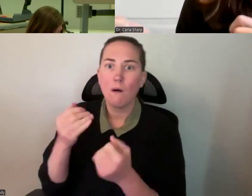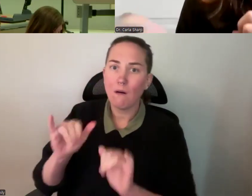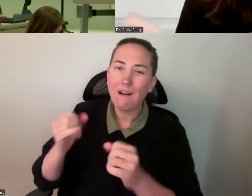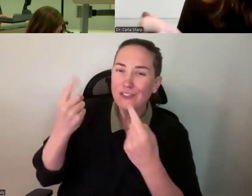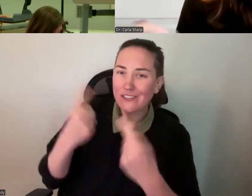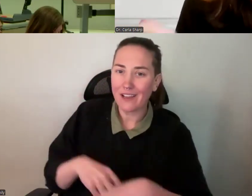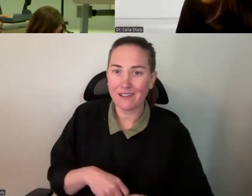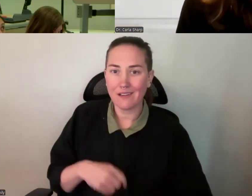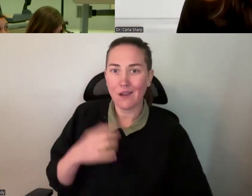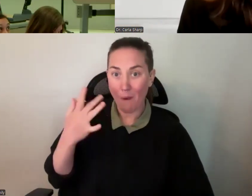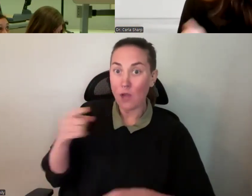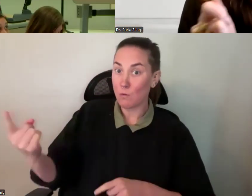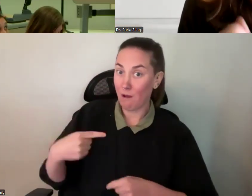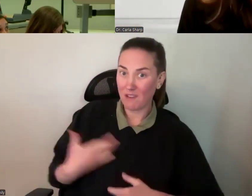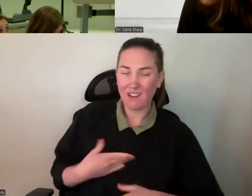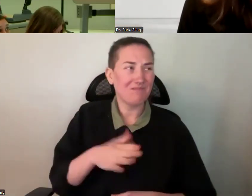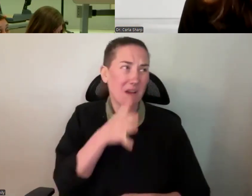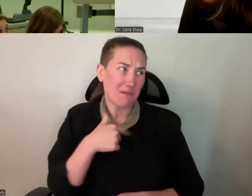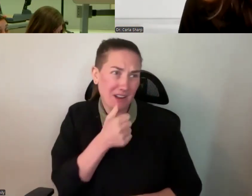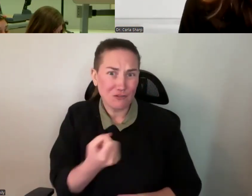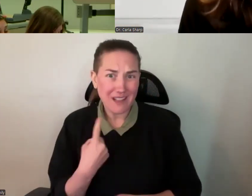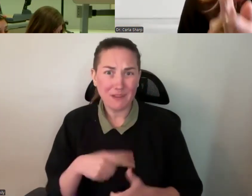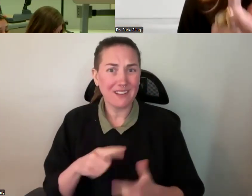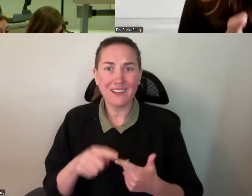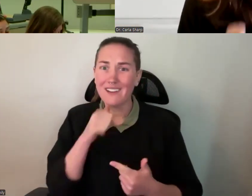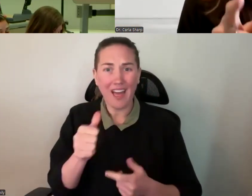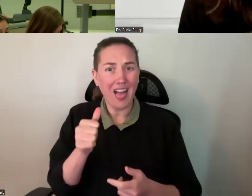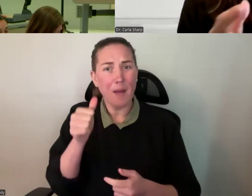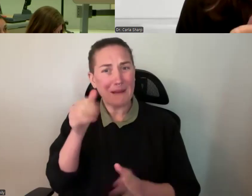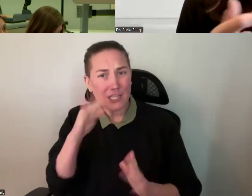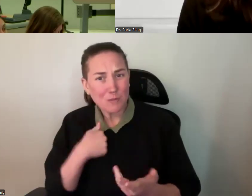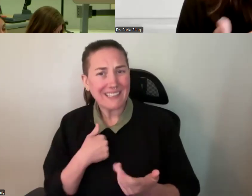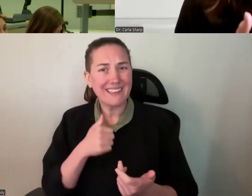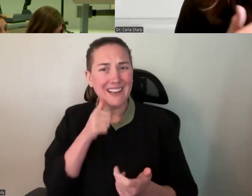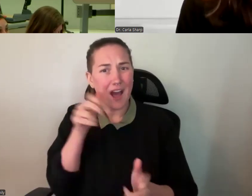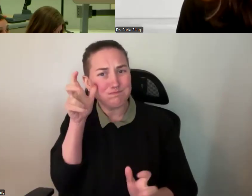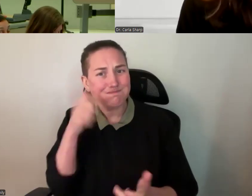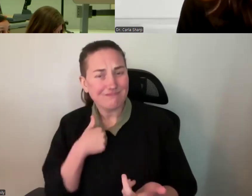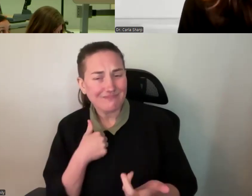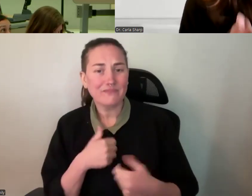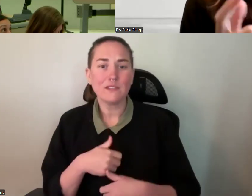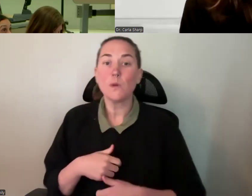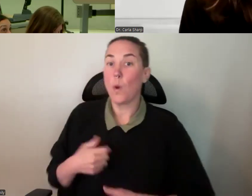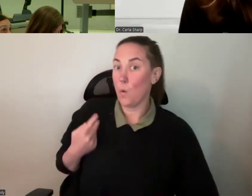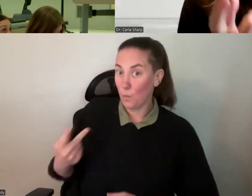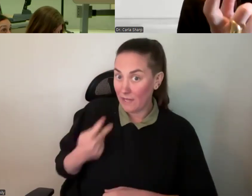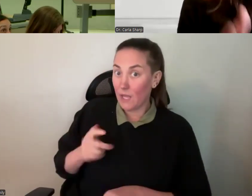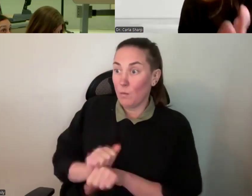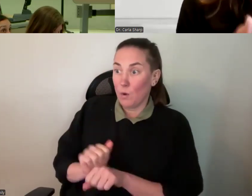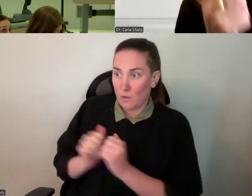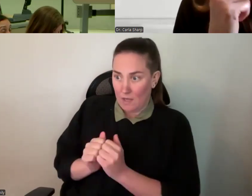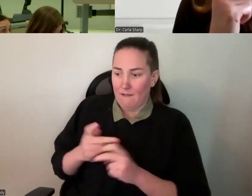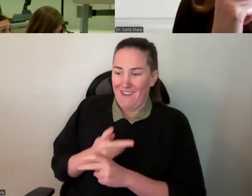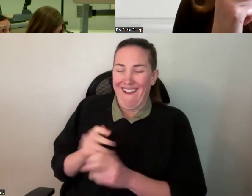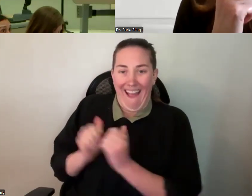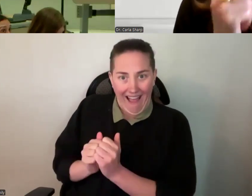saying she does not hear you. She does not understand you. So let the two of us work together to see how we